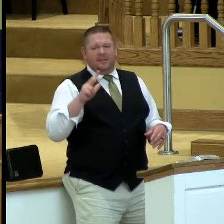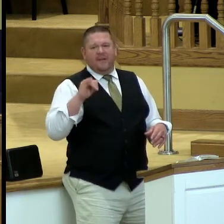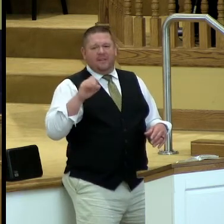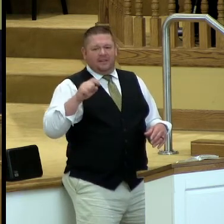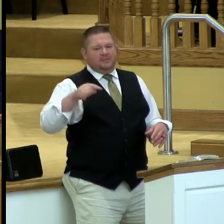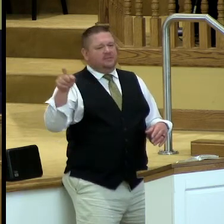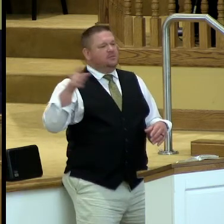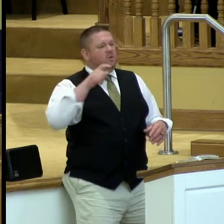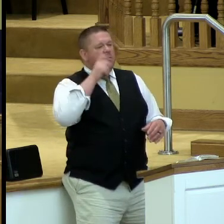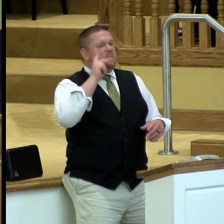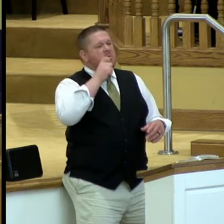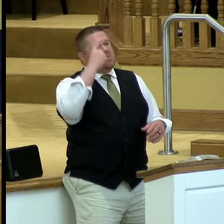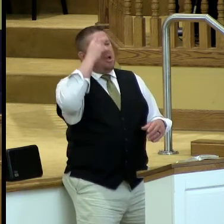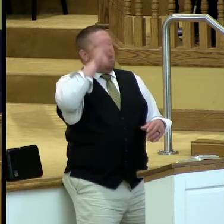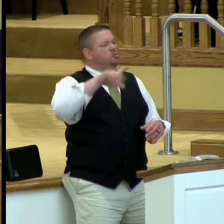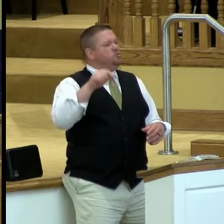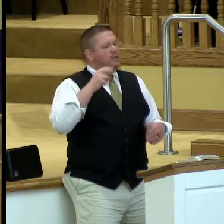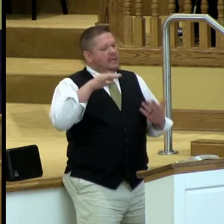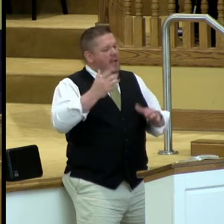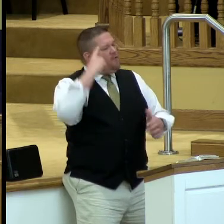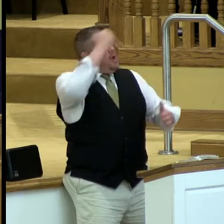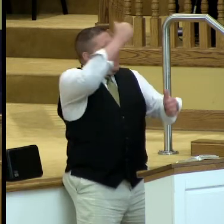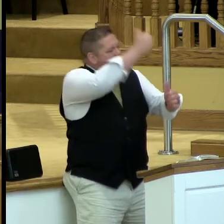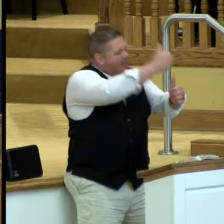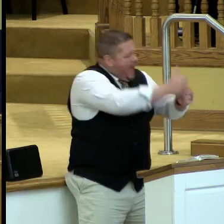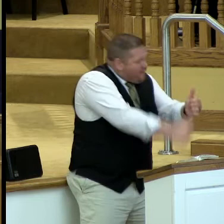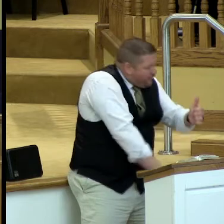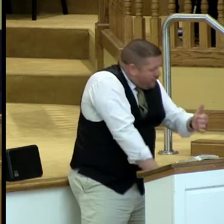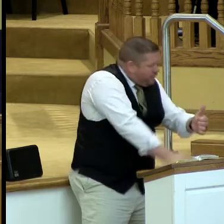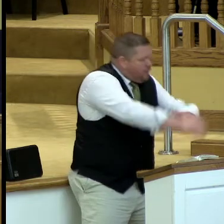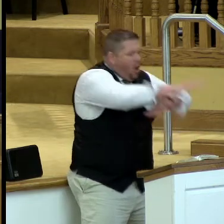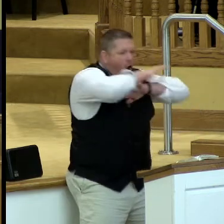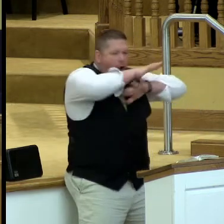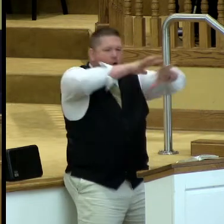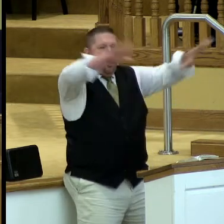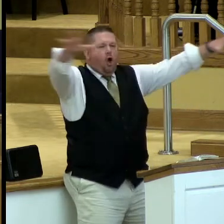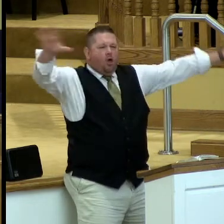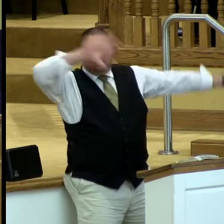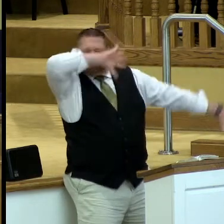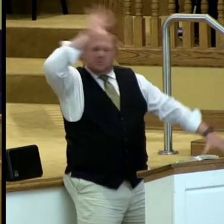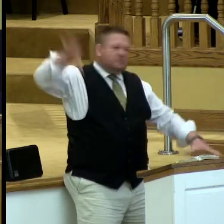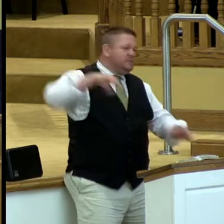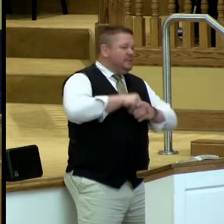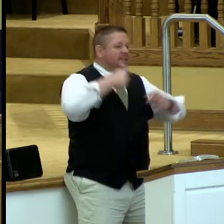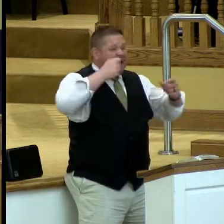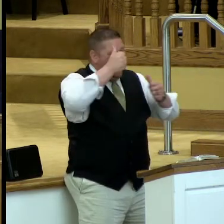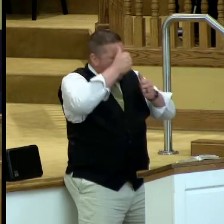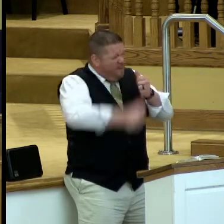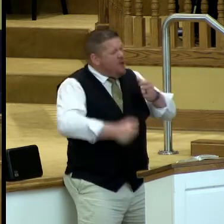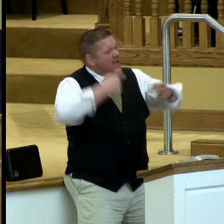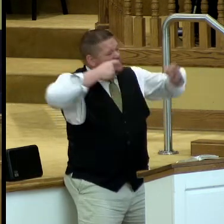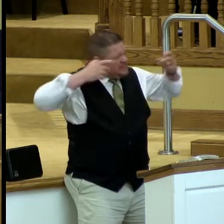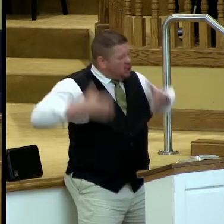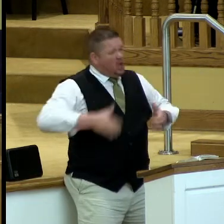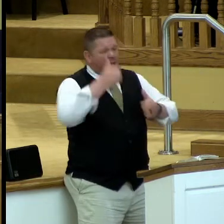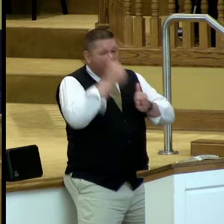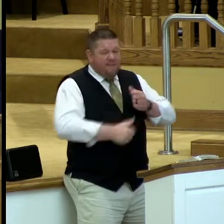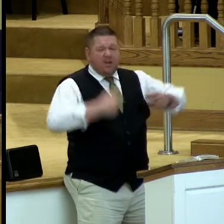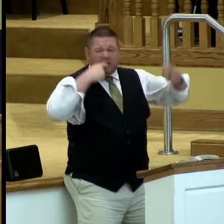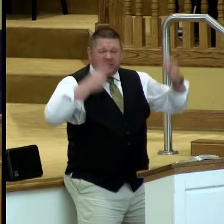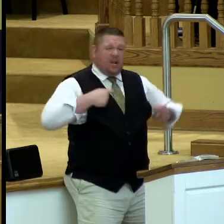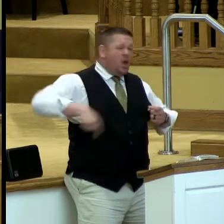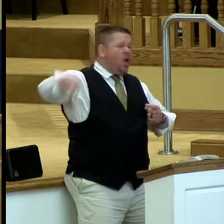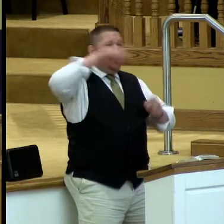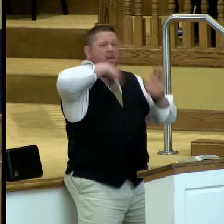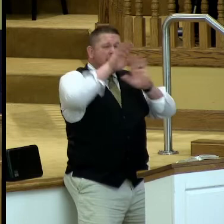the pulpit. Yeah, it happens. He died for every sinner's sin. Every single sin you ever had before